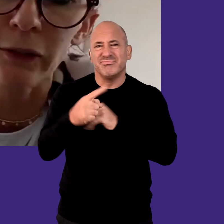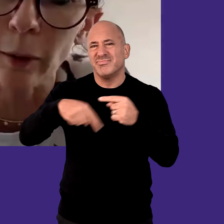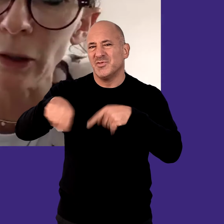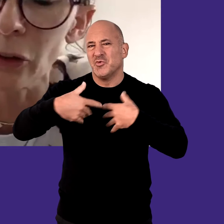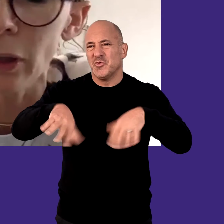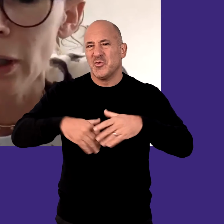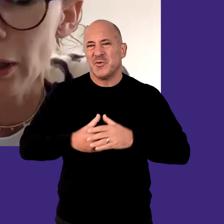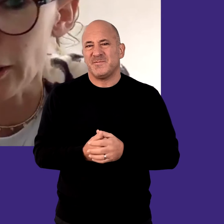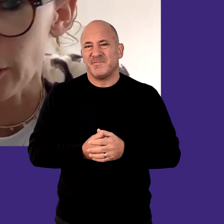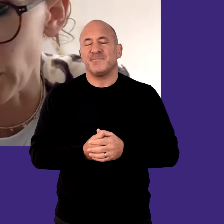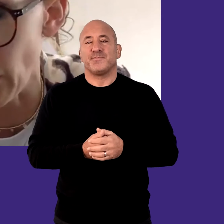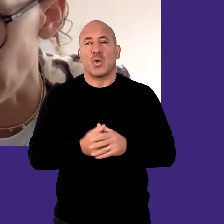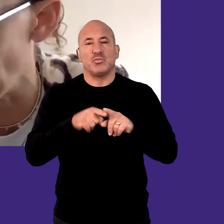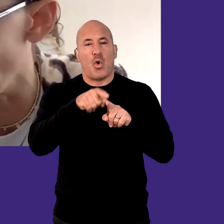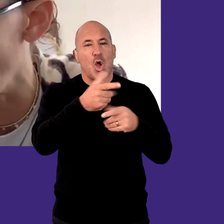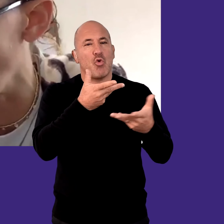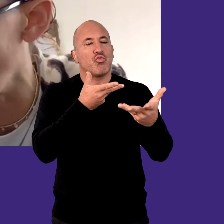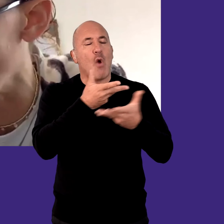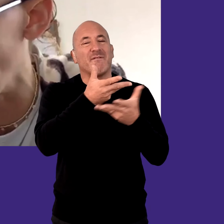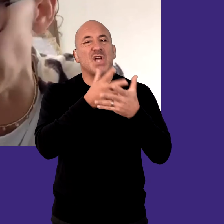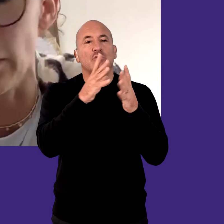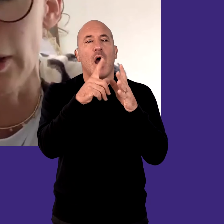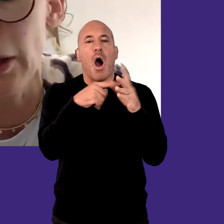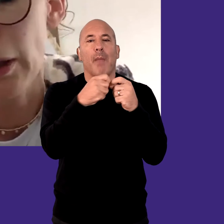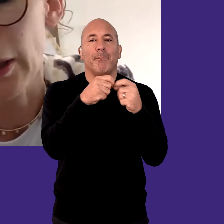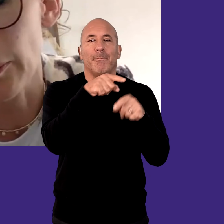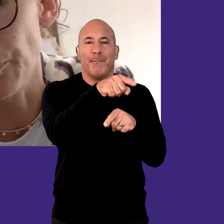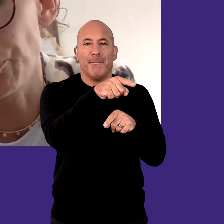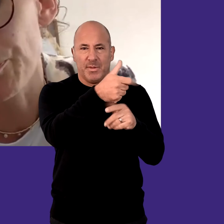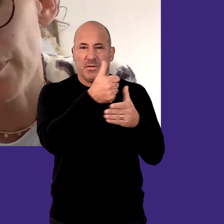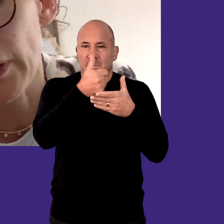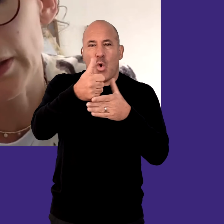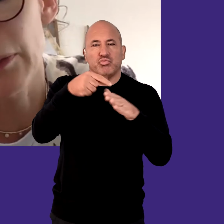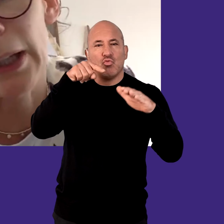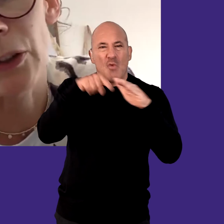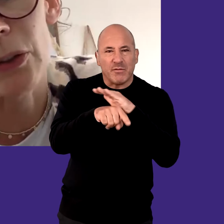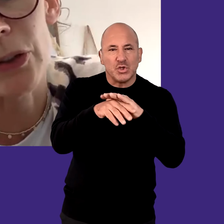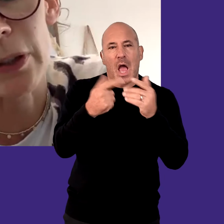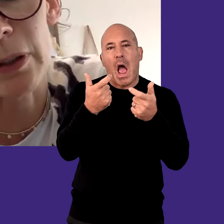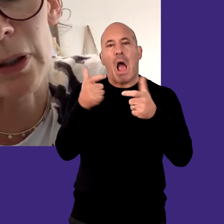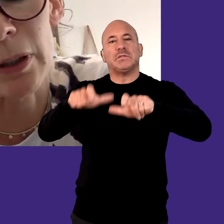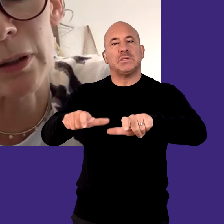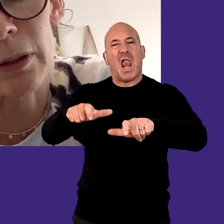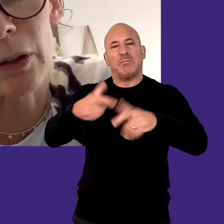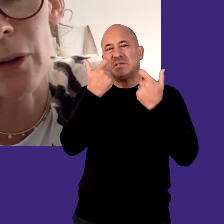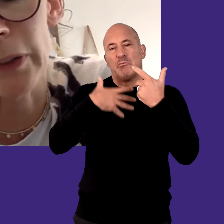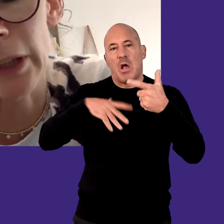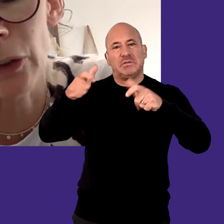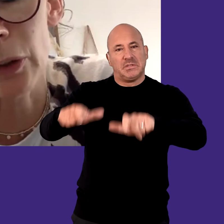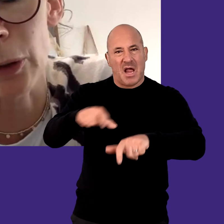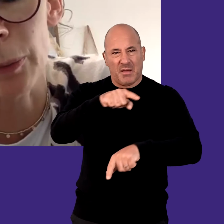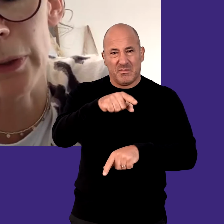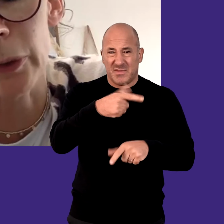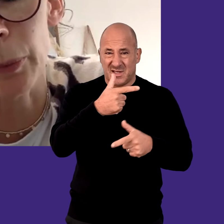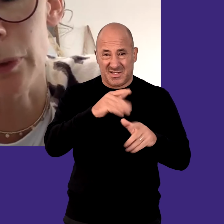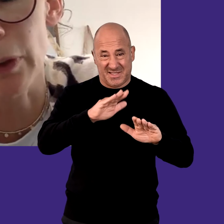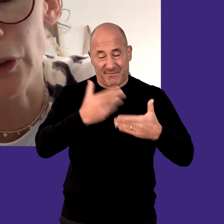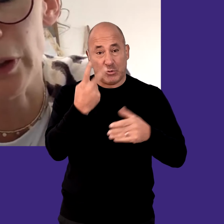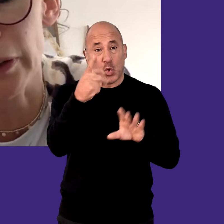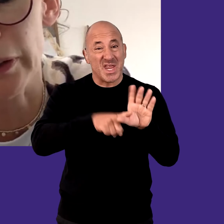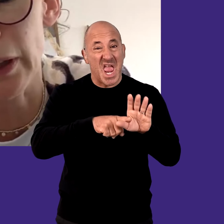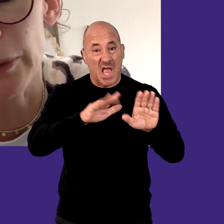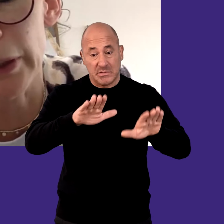a lot of damage, COVID. And speaking in relation to the Conversation Club that